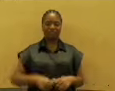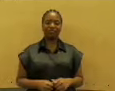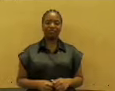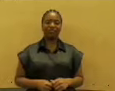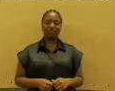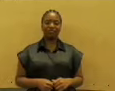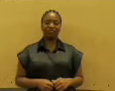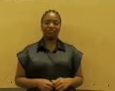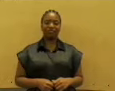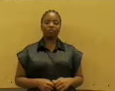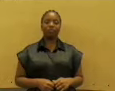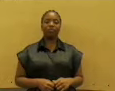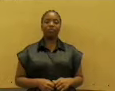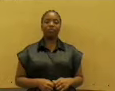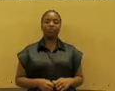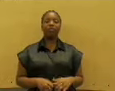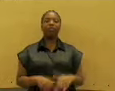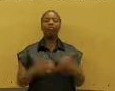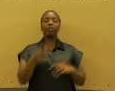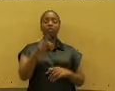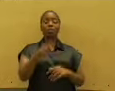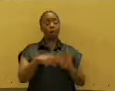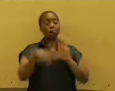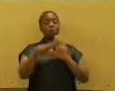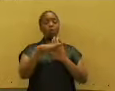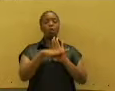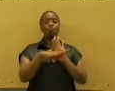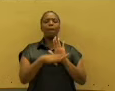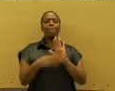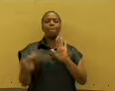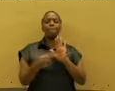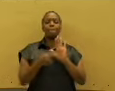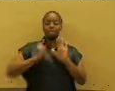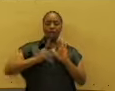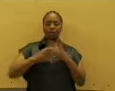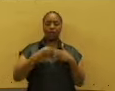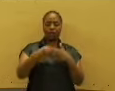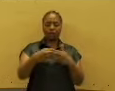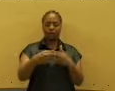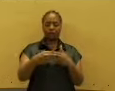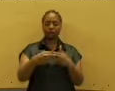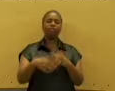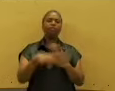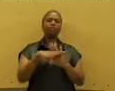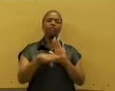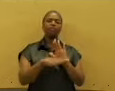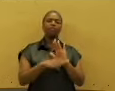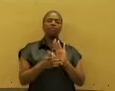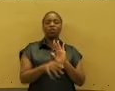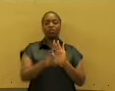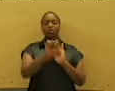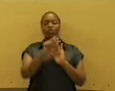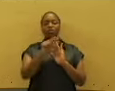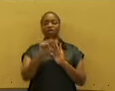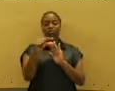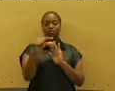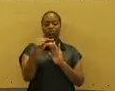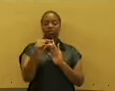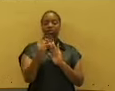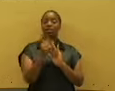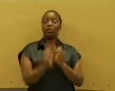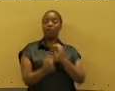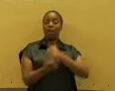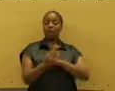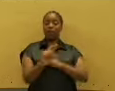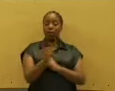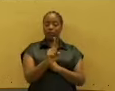Right. So the Just Leaders program, just to share a bit, the Just Leaders program is a flagship of the CSA&G. So what basically happens in the Just